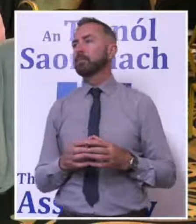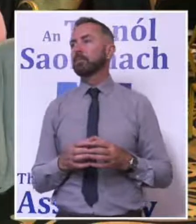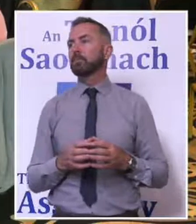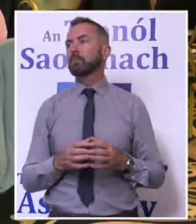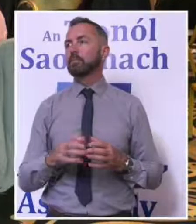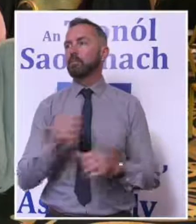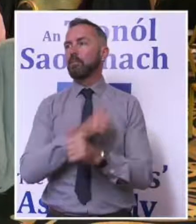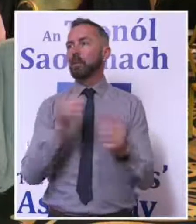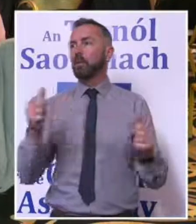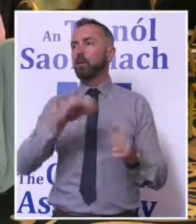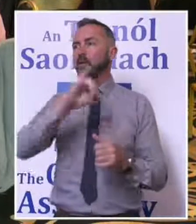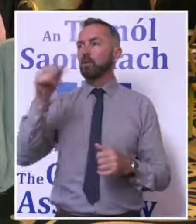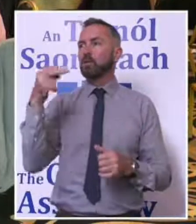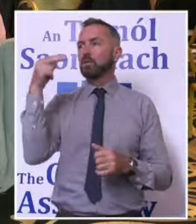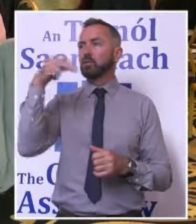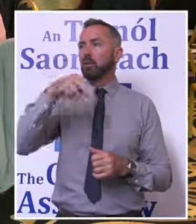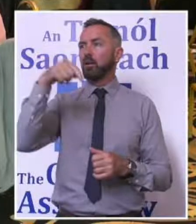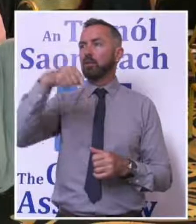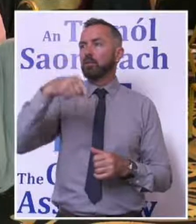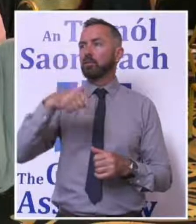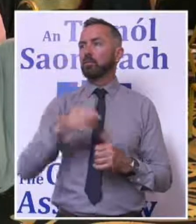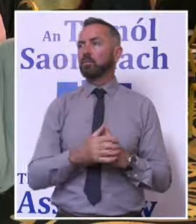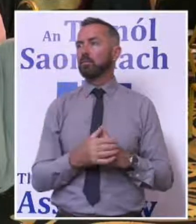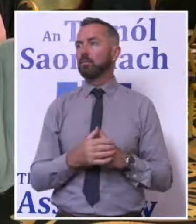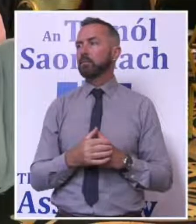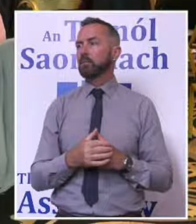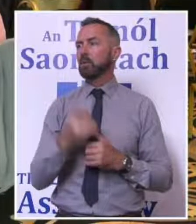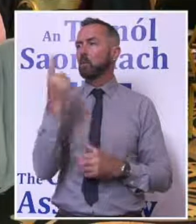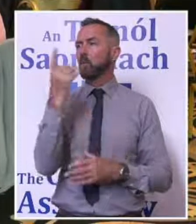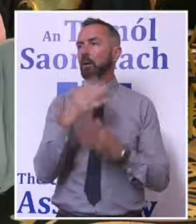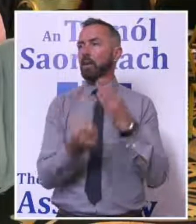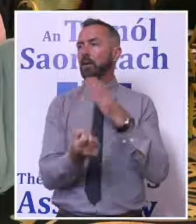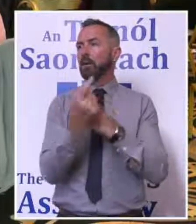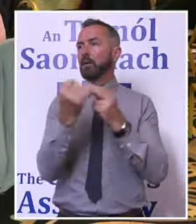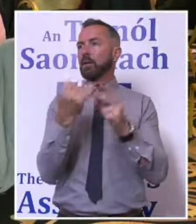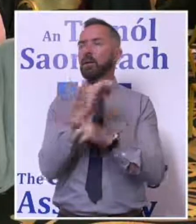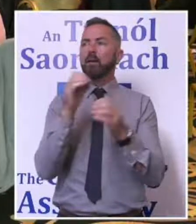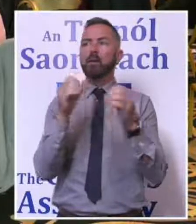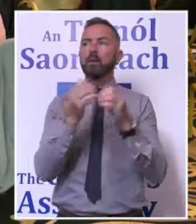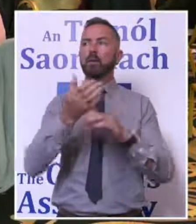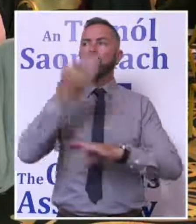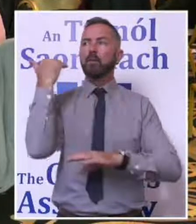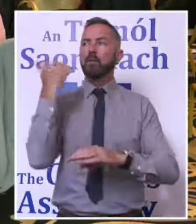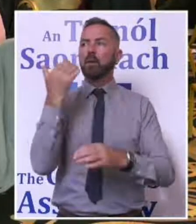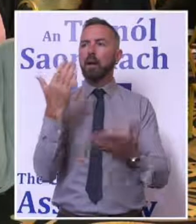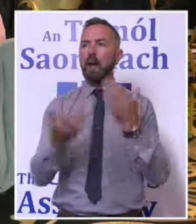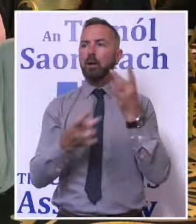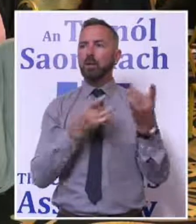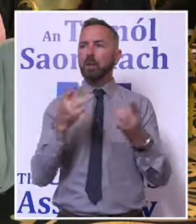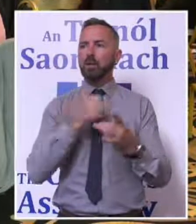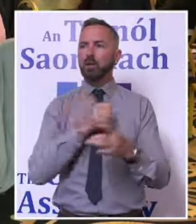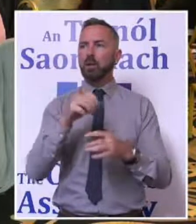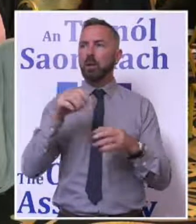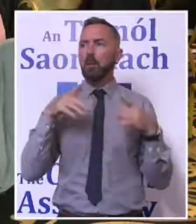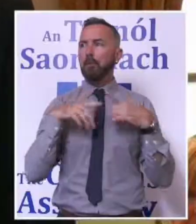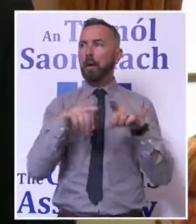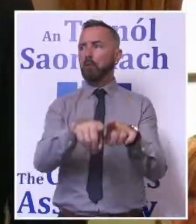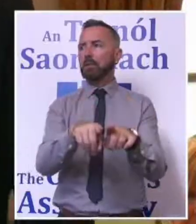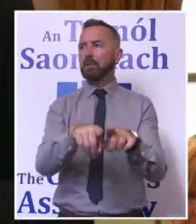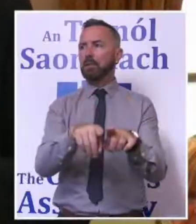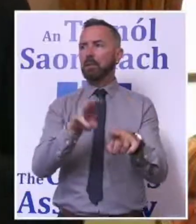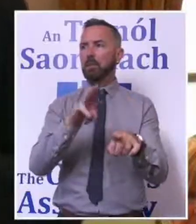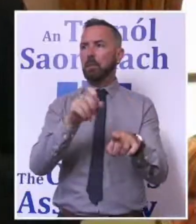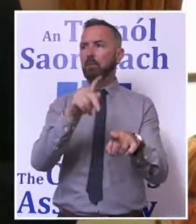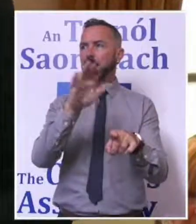Hi, John here. Just, I suppose, one thing that came up in the comments earlier was how to ensure parity, and that's